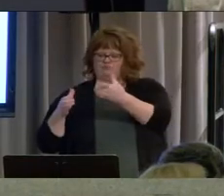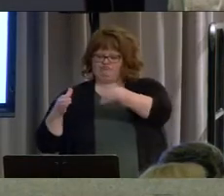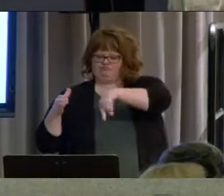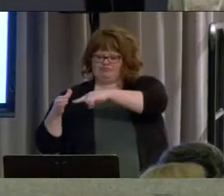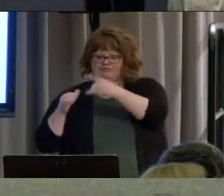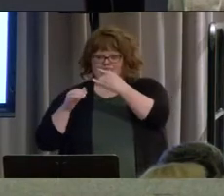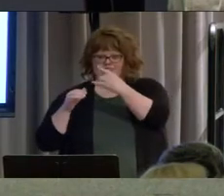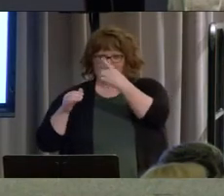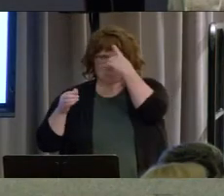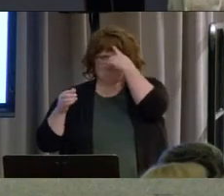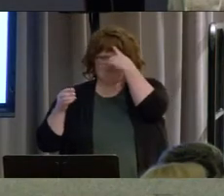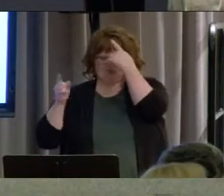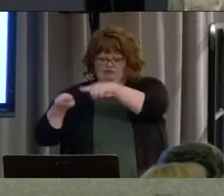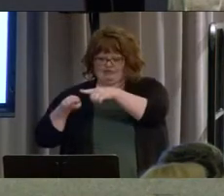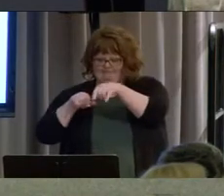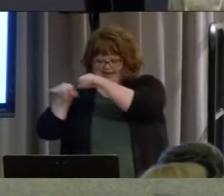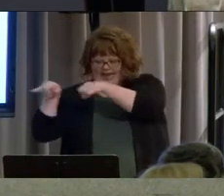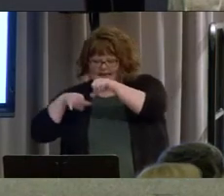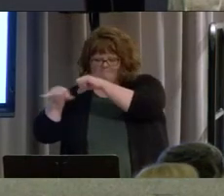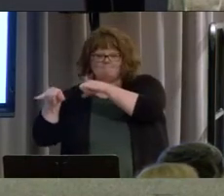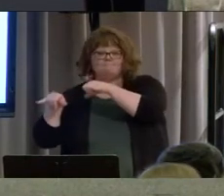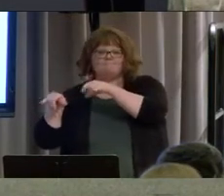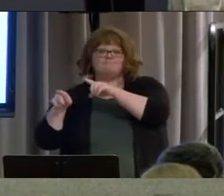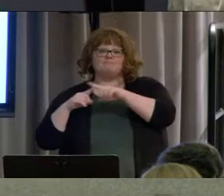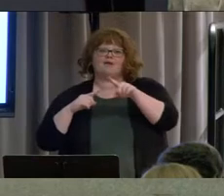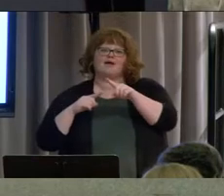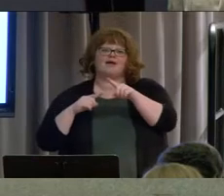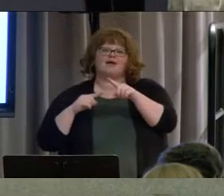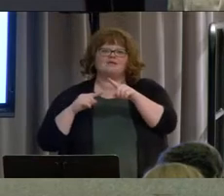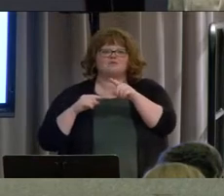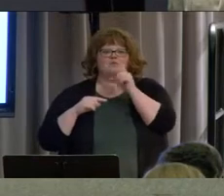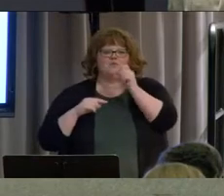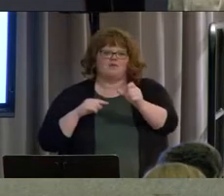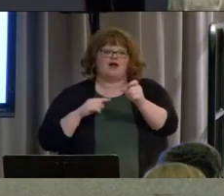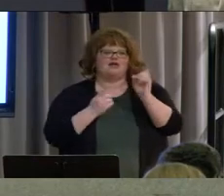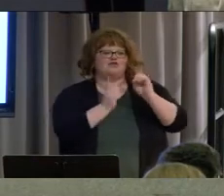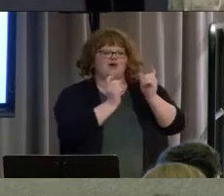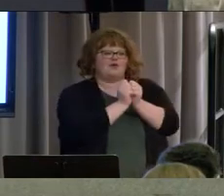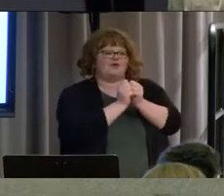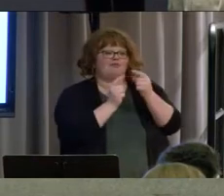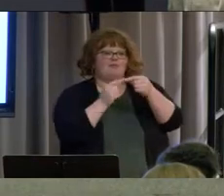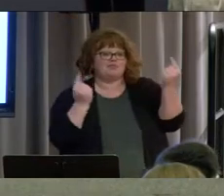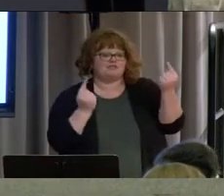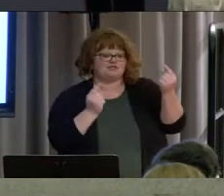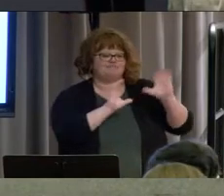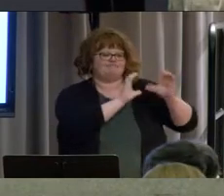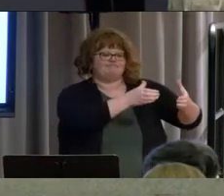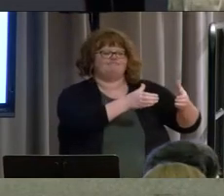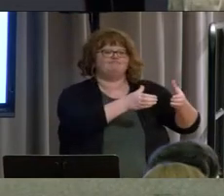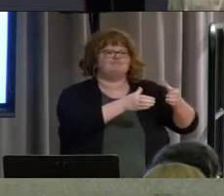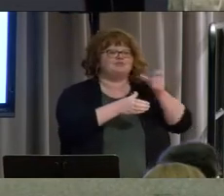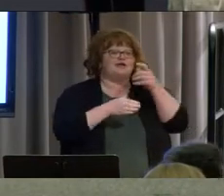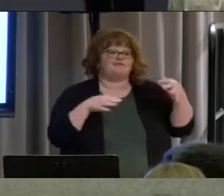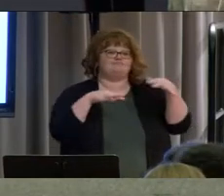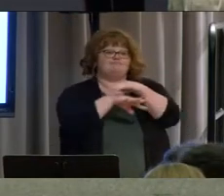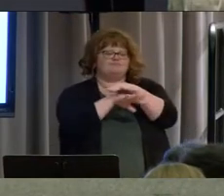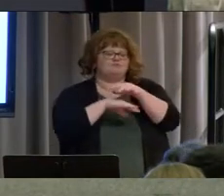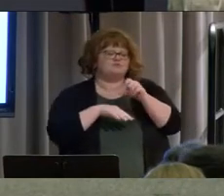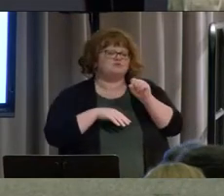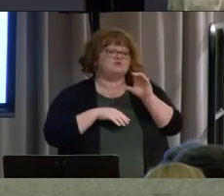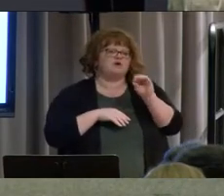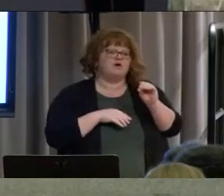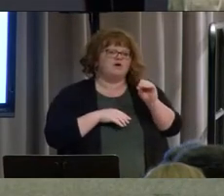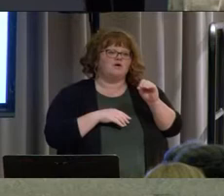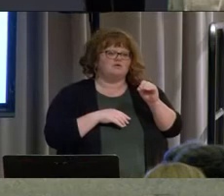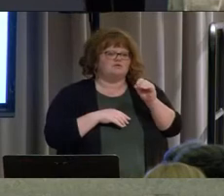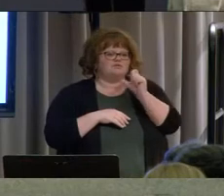right. So that's what we believe. But there's no crosstalk. There's no really seemingly willingness